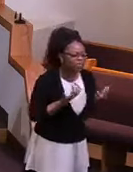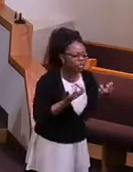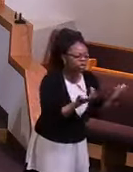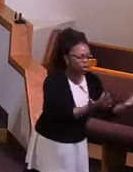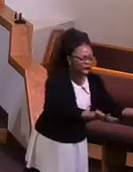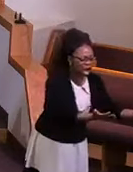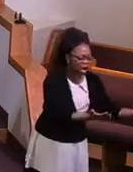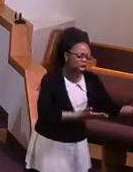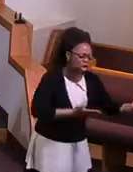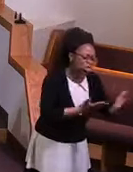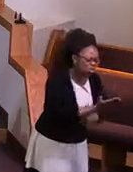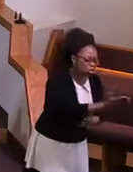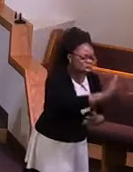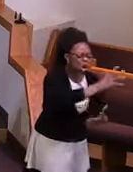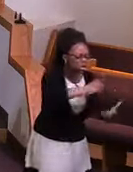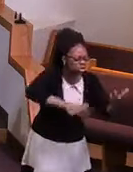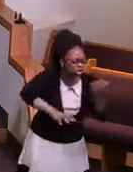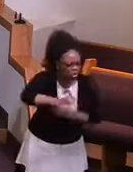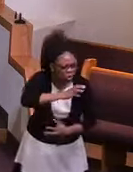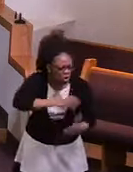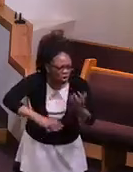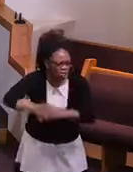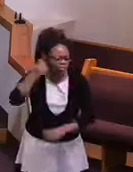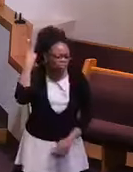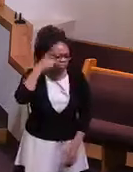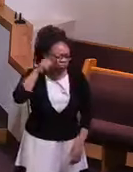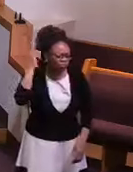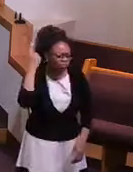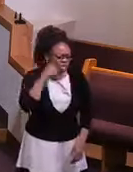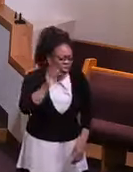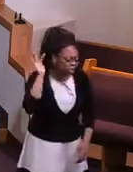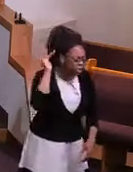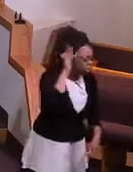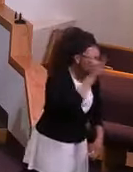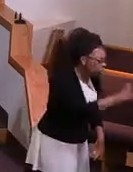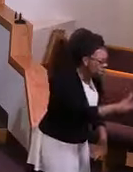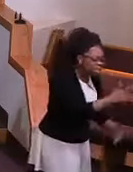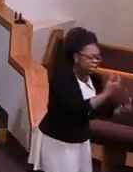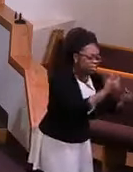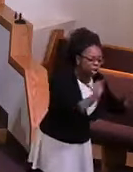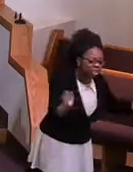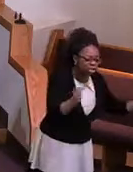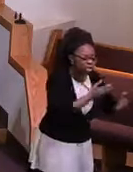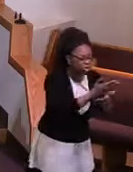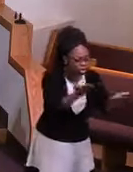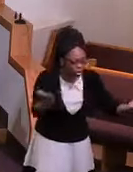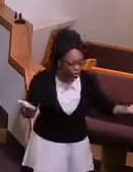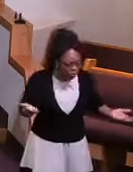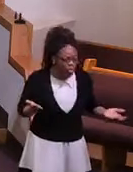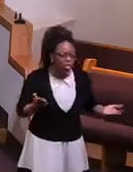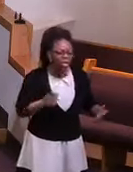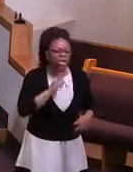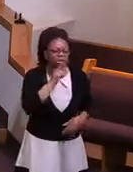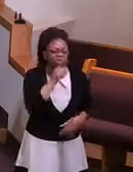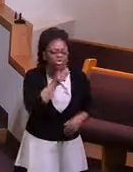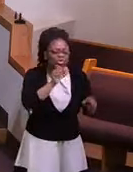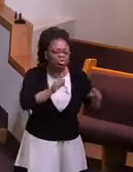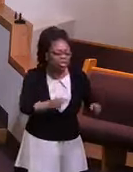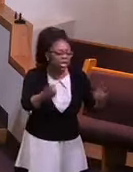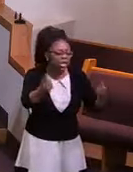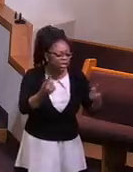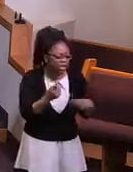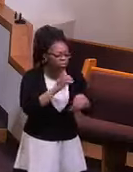through a storm just to reach and rescue you. See, it's true that you can come to church one